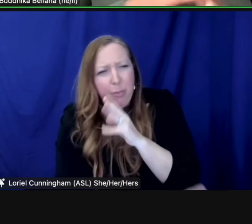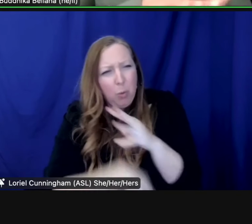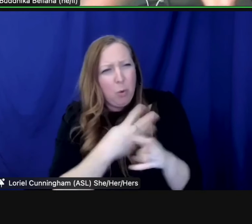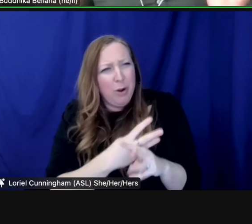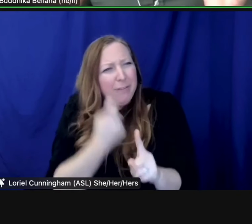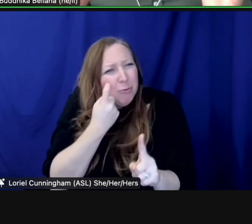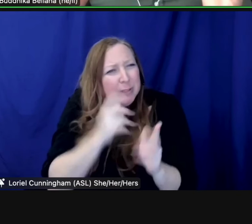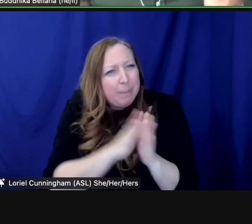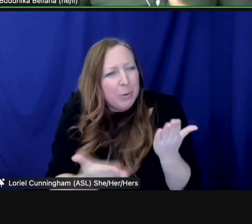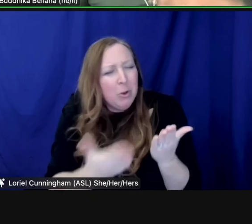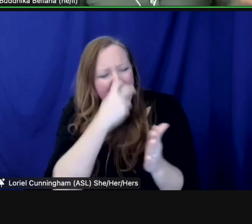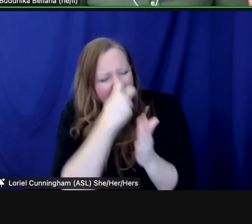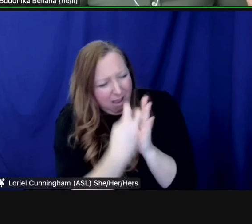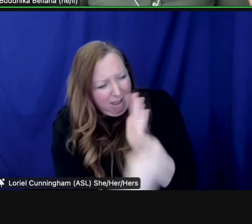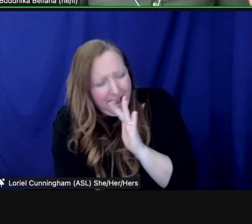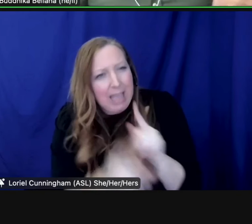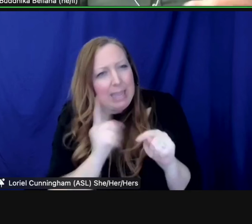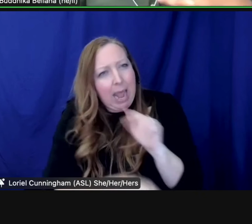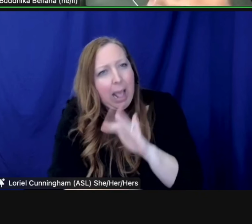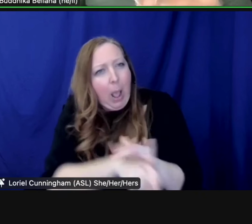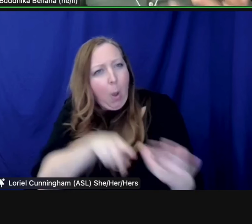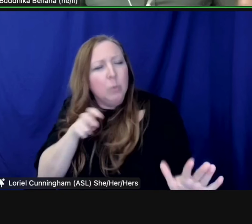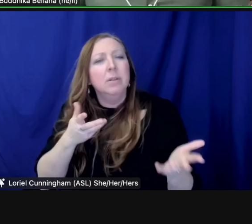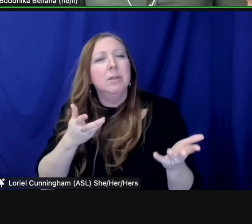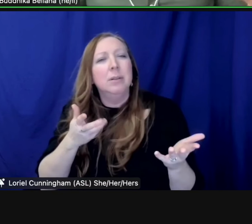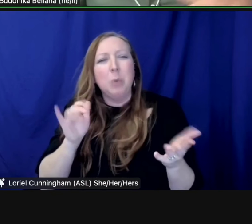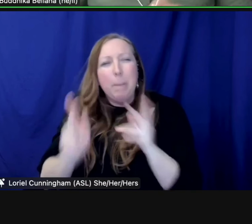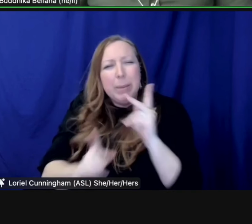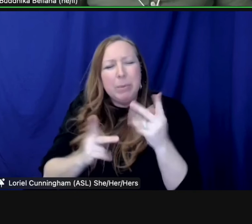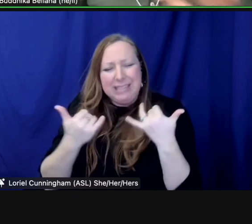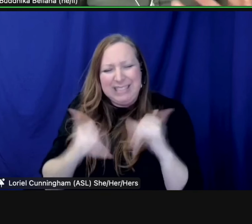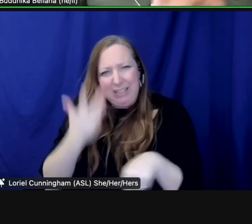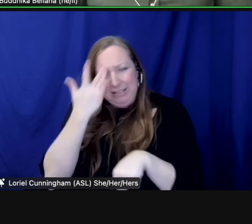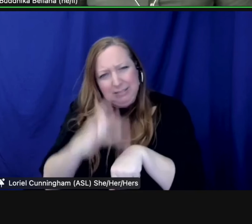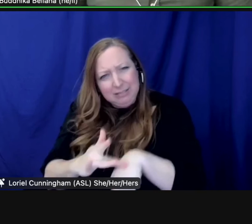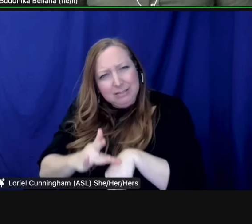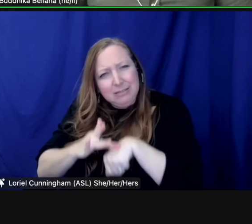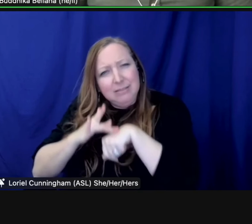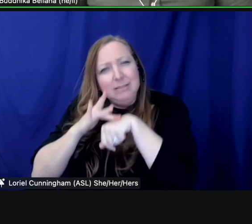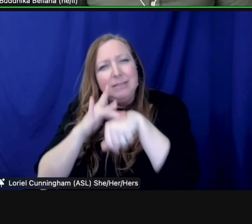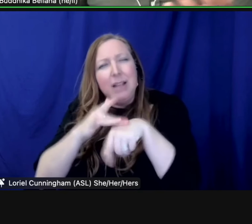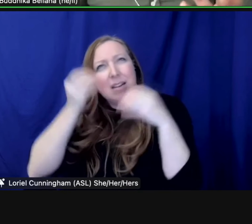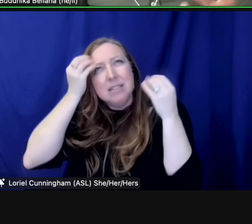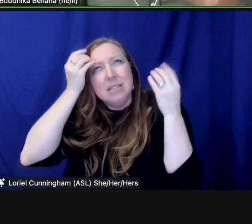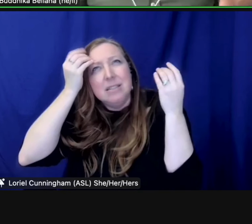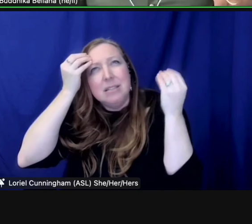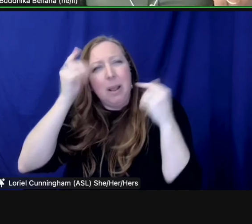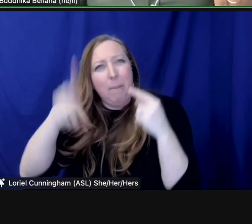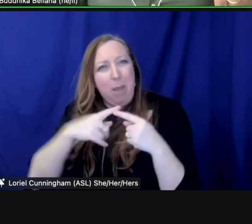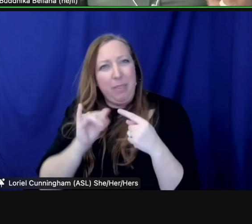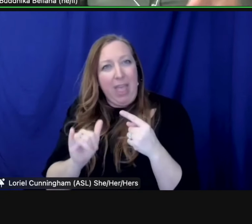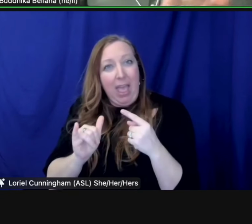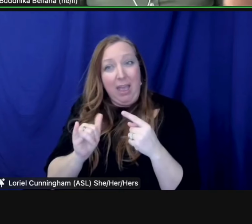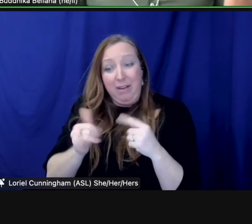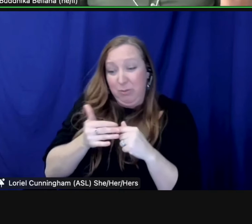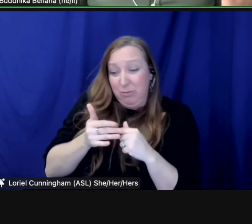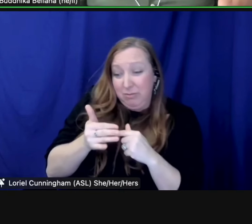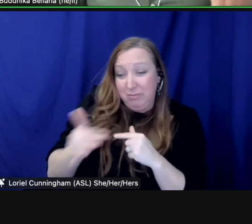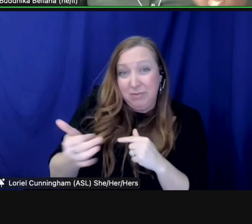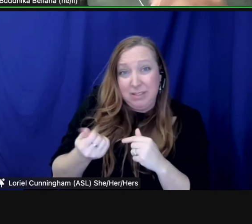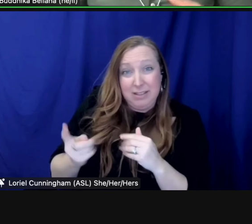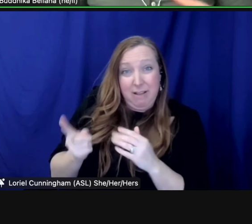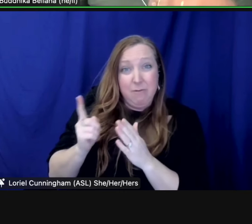this persistence from past experiences profoundly shaping present moment cognition. And you can find similar examples of this even